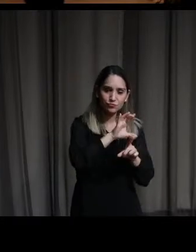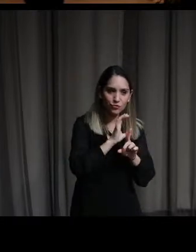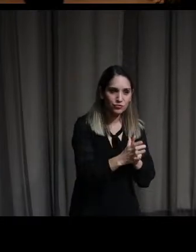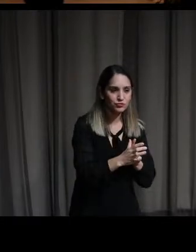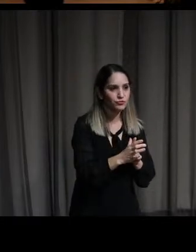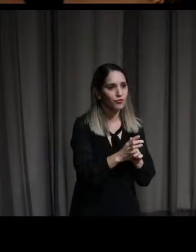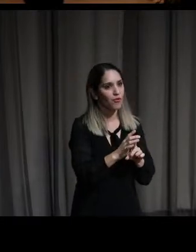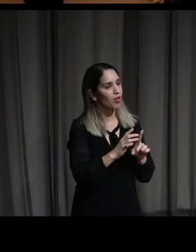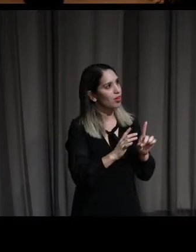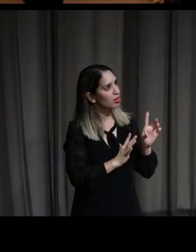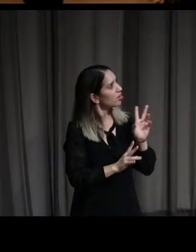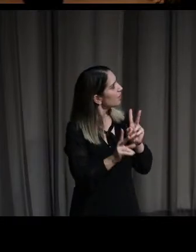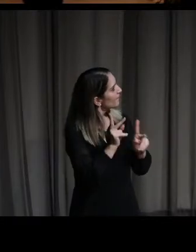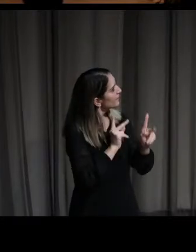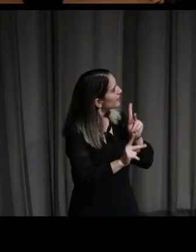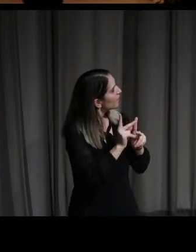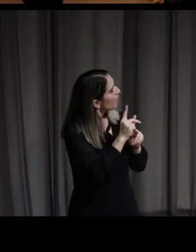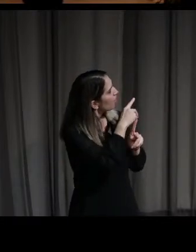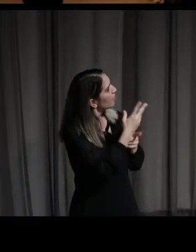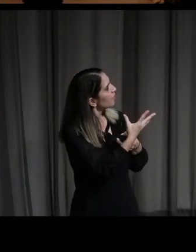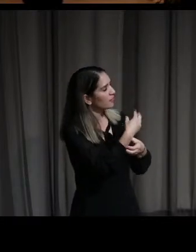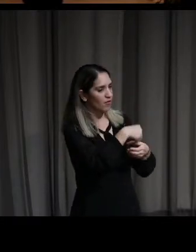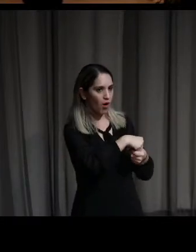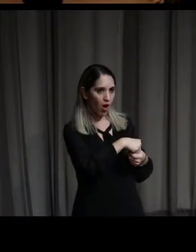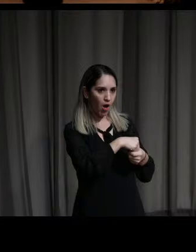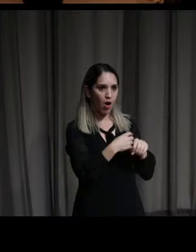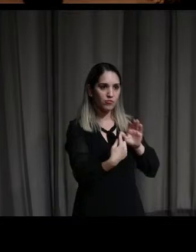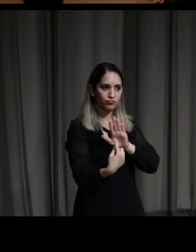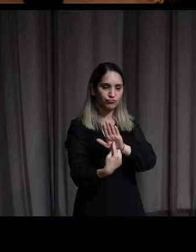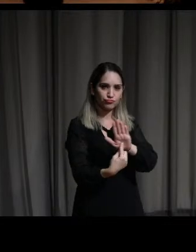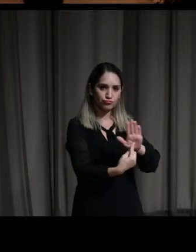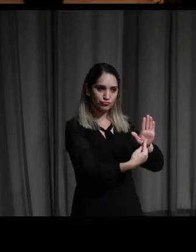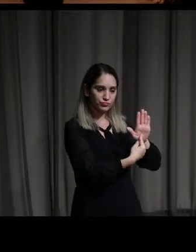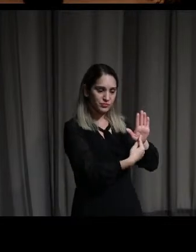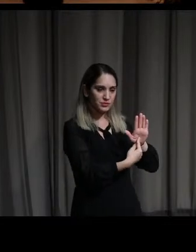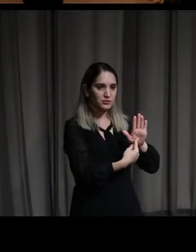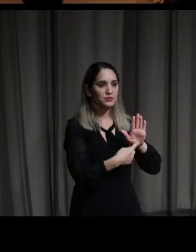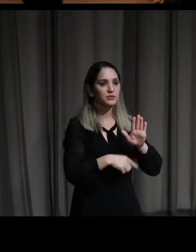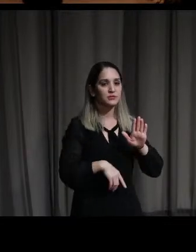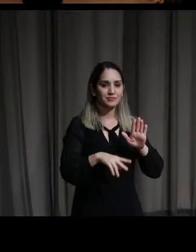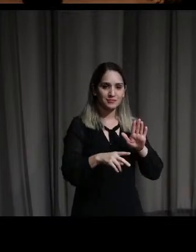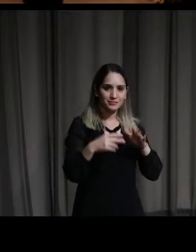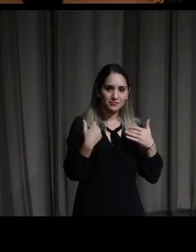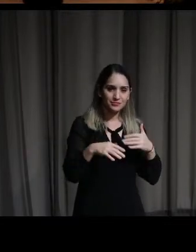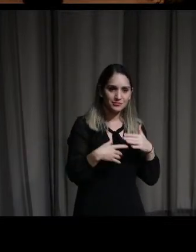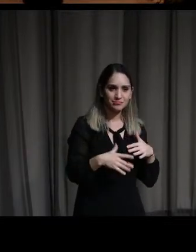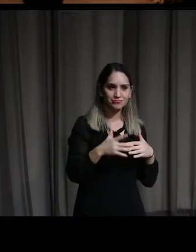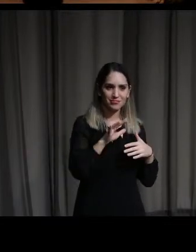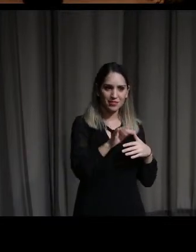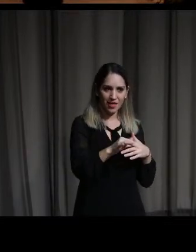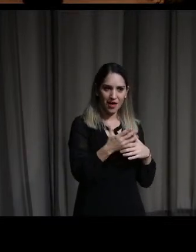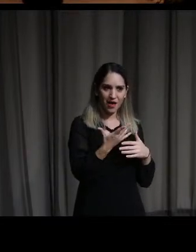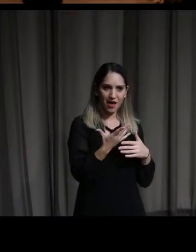nod to the people in this Massa's kind of collection over there. And then the ever-present